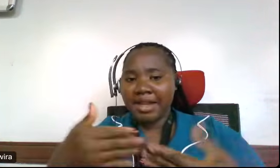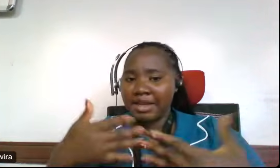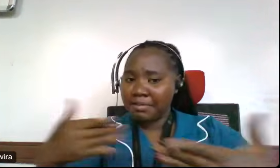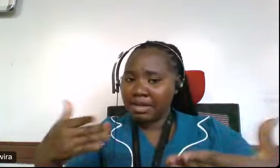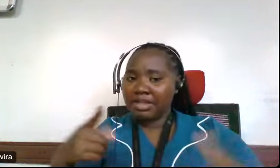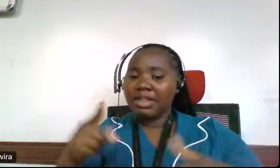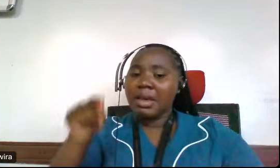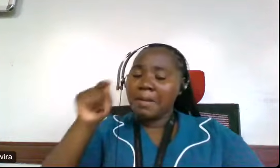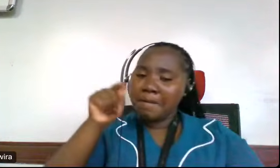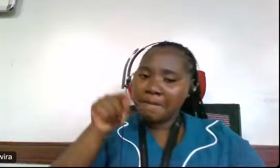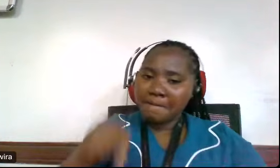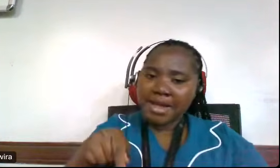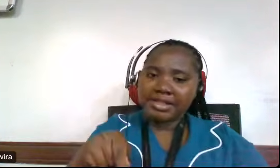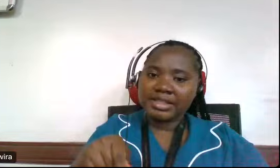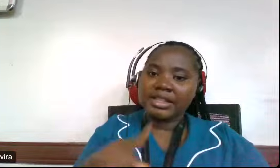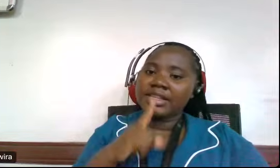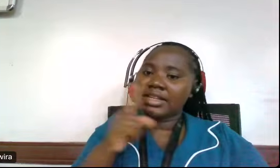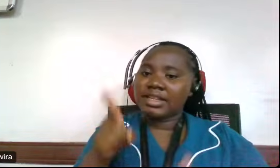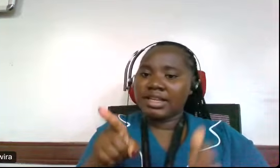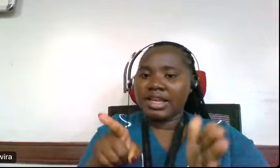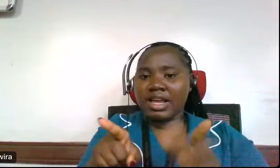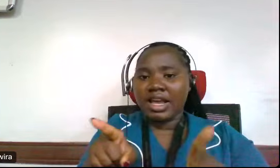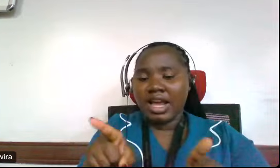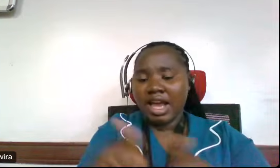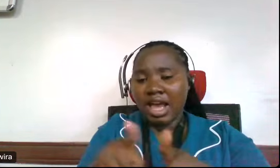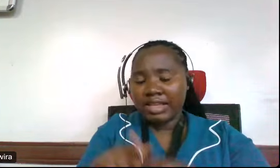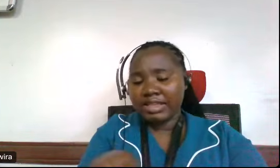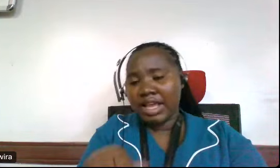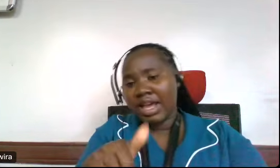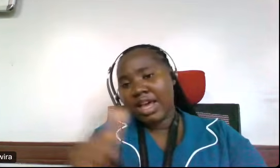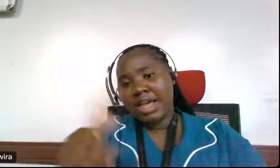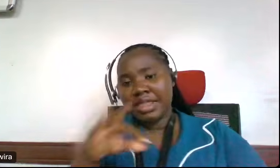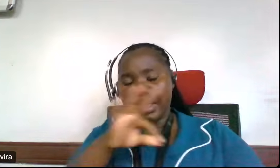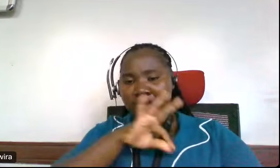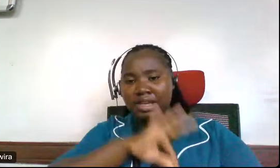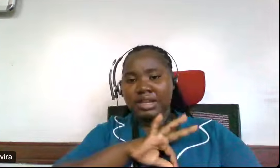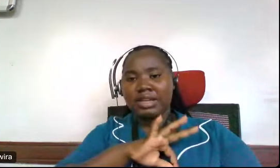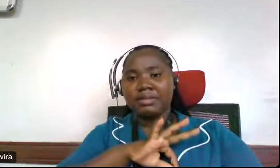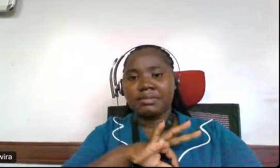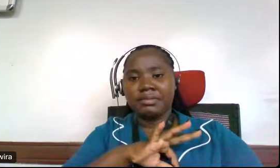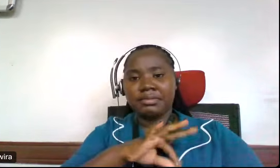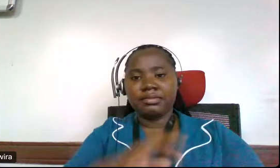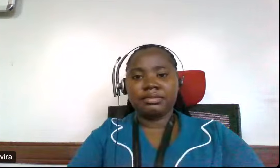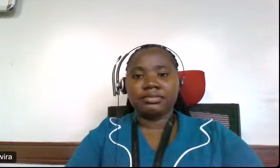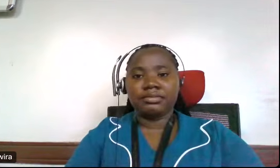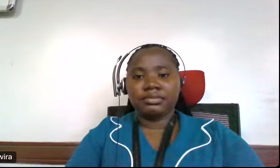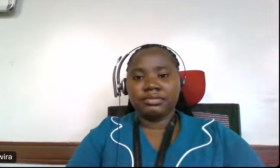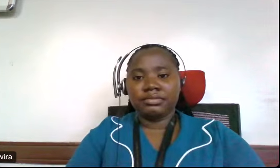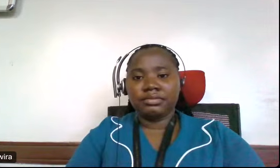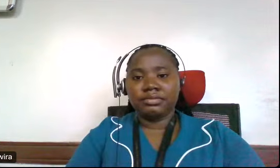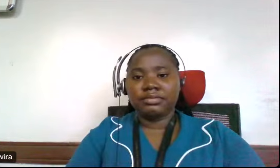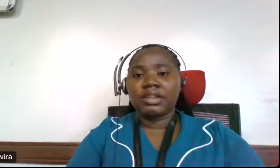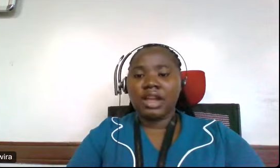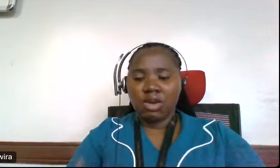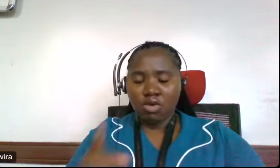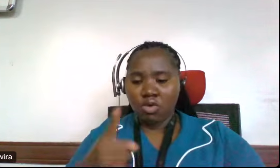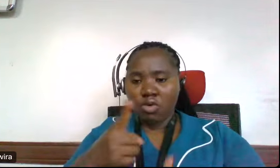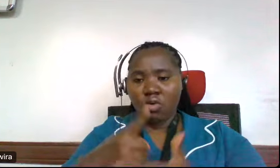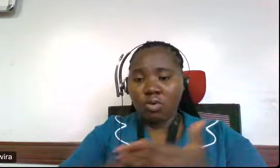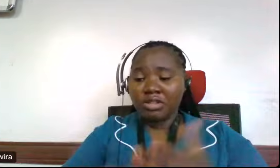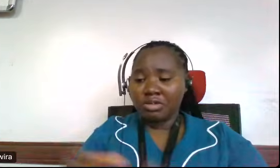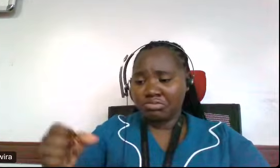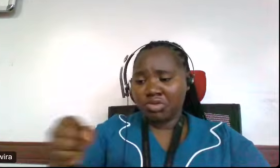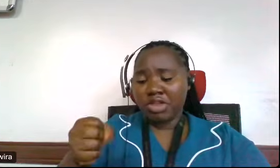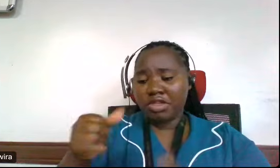income. However, whatever the money market will have withheld will be final. However, you'll be